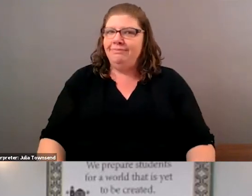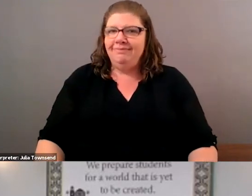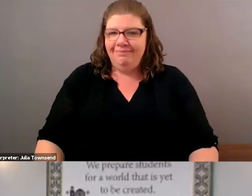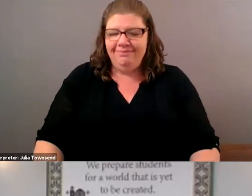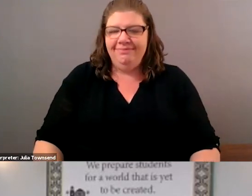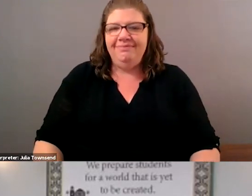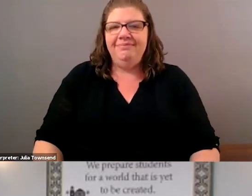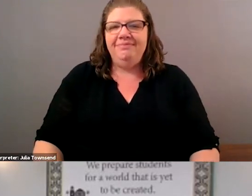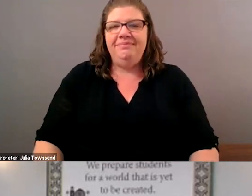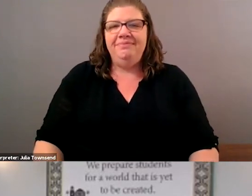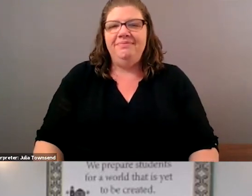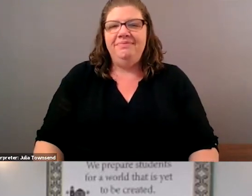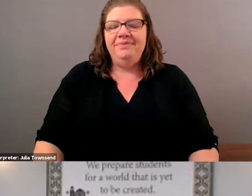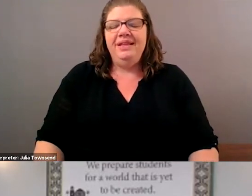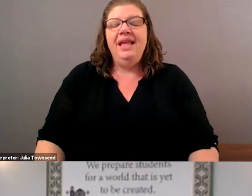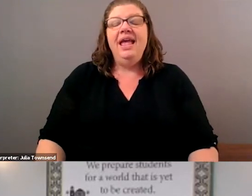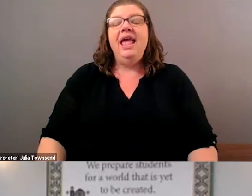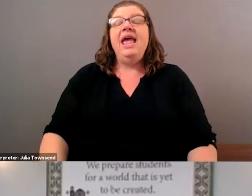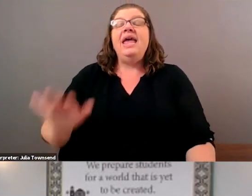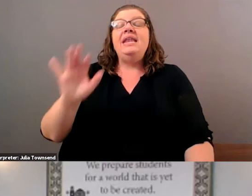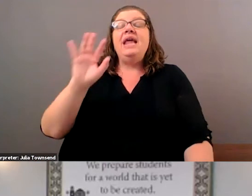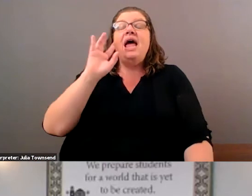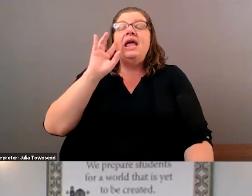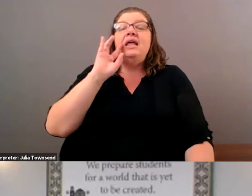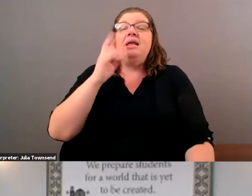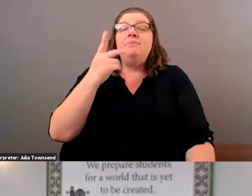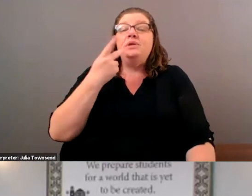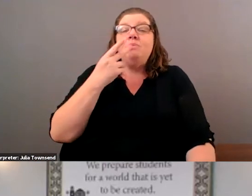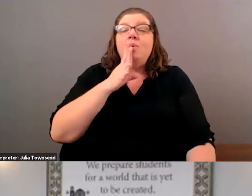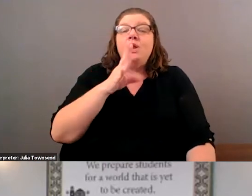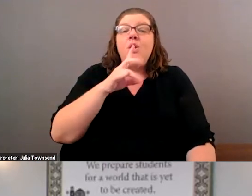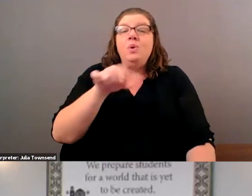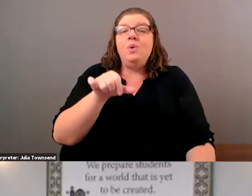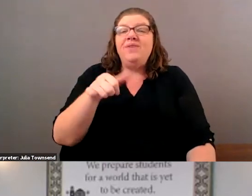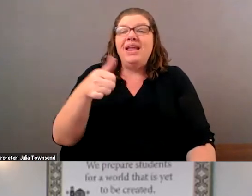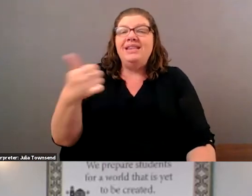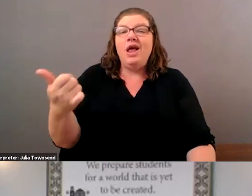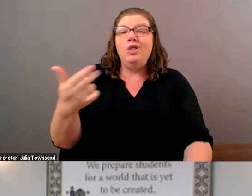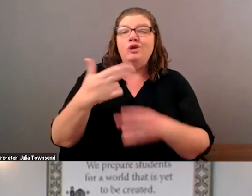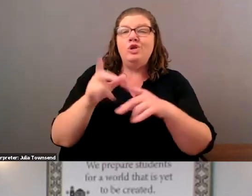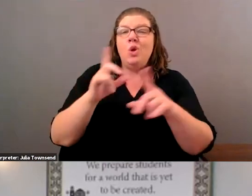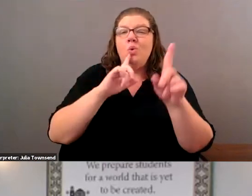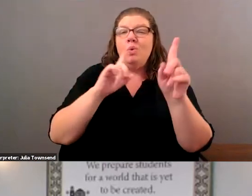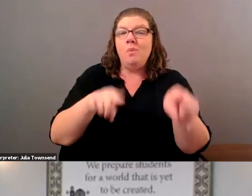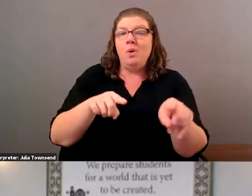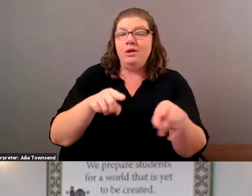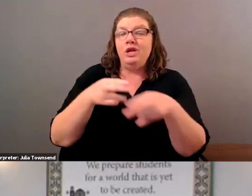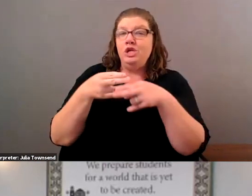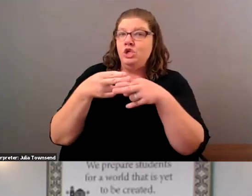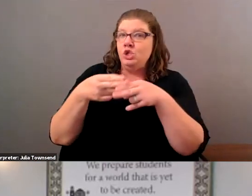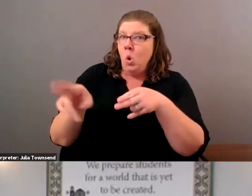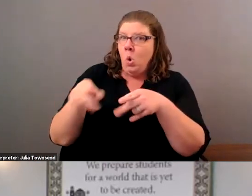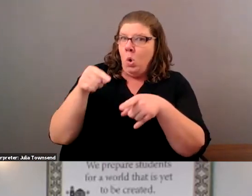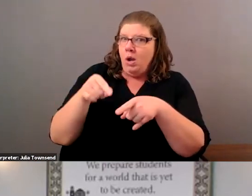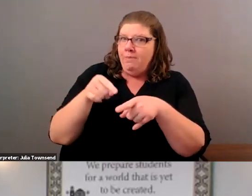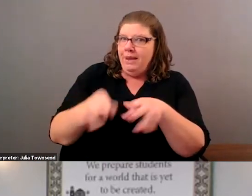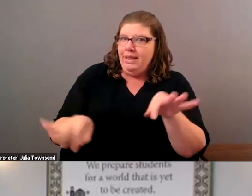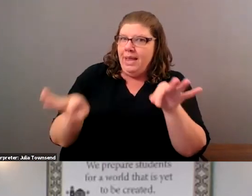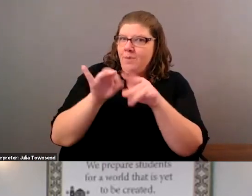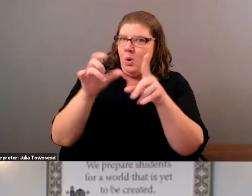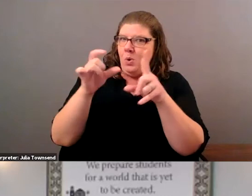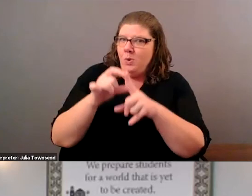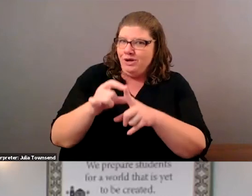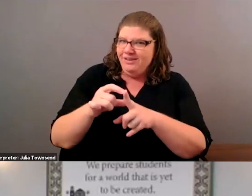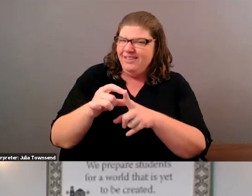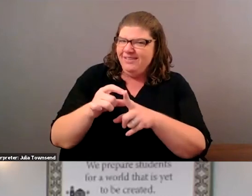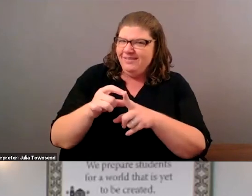And I misspoke, Ms. Chate. I do know that you have another short report for us. Short being the operative word. We do have